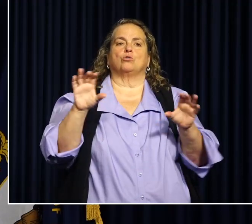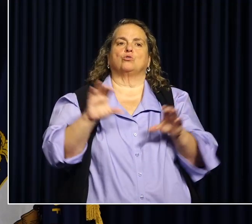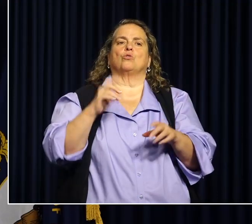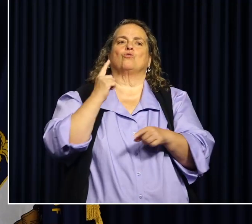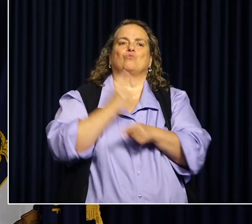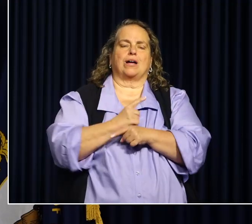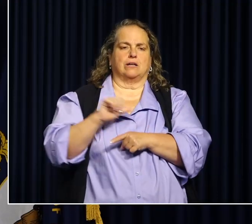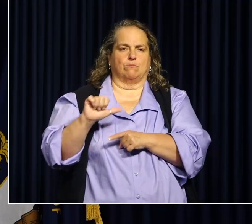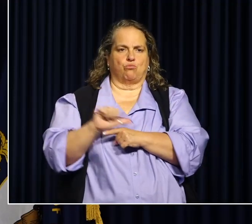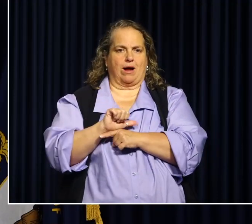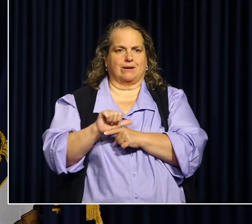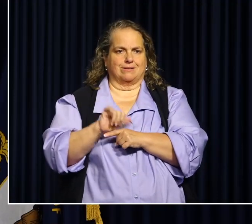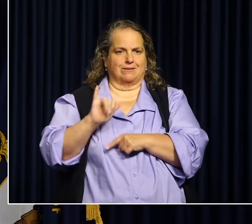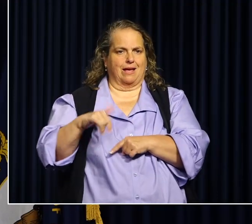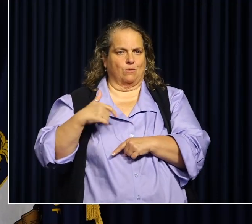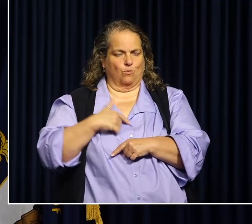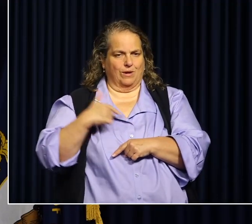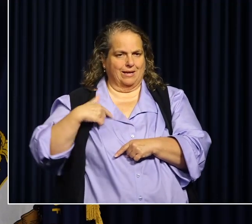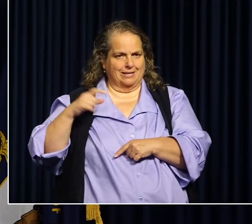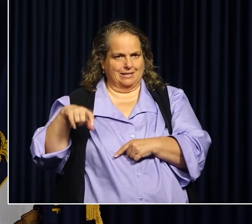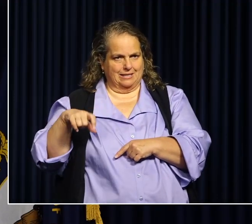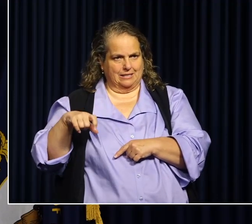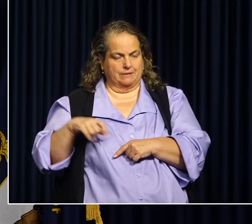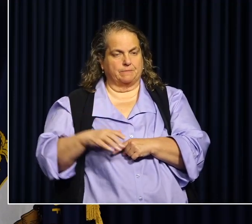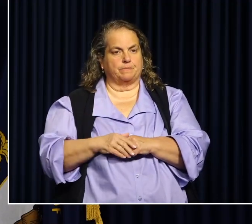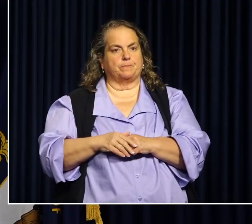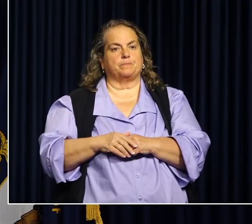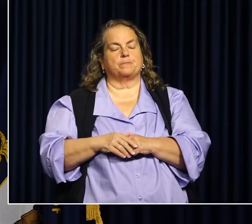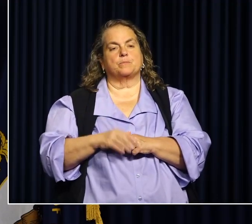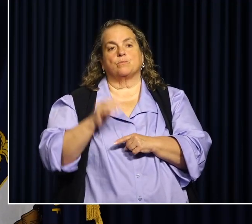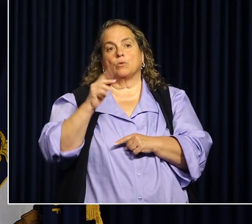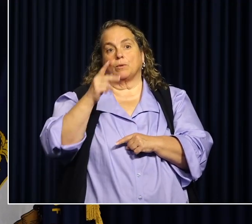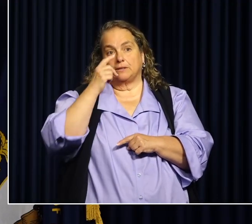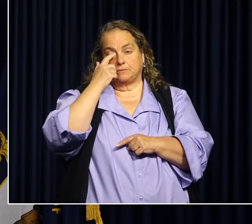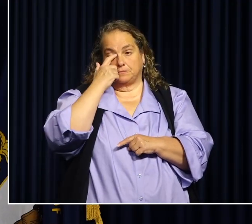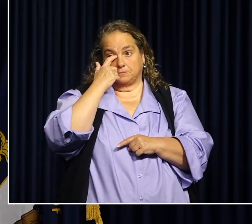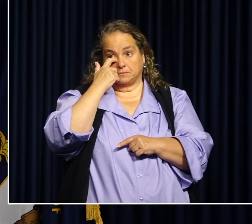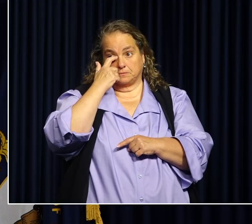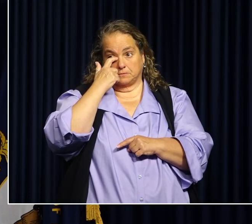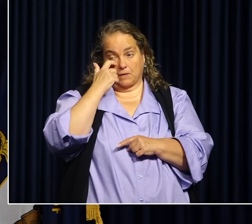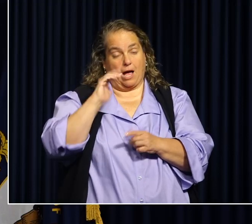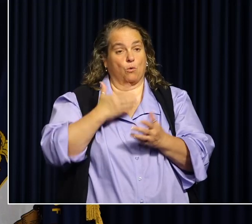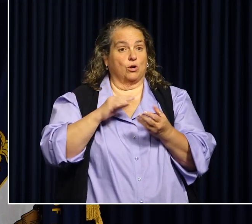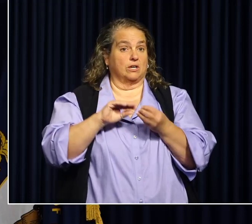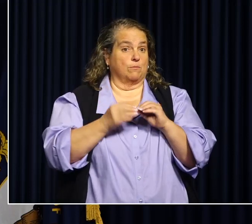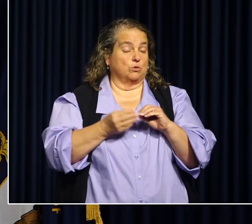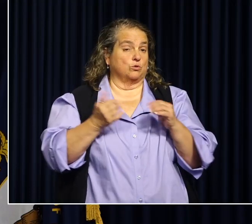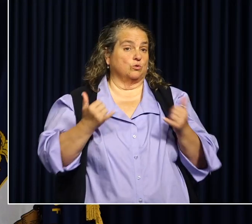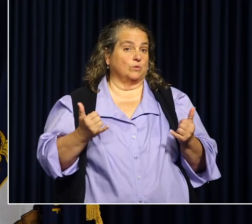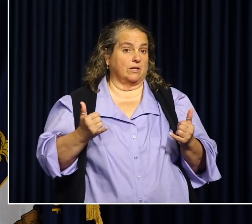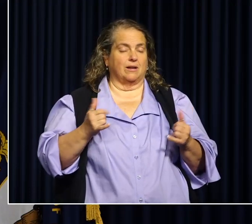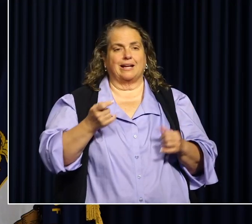practices that we need to be seeing. All right, so our numbers today are a little bit up, but